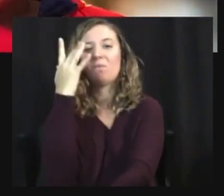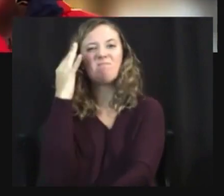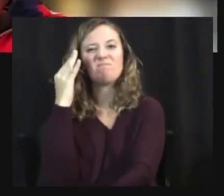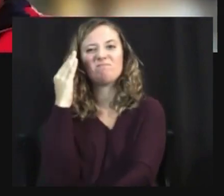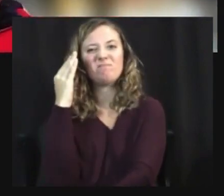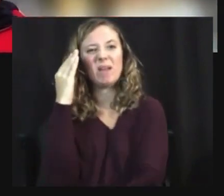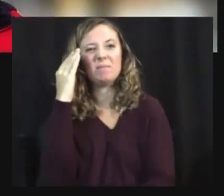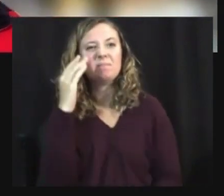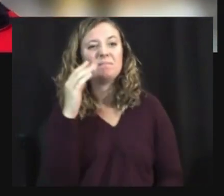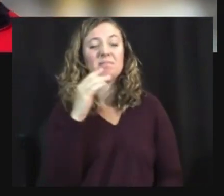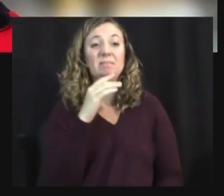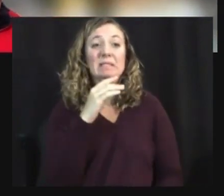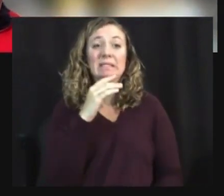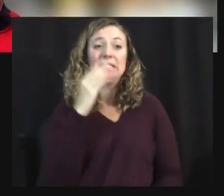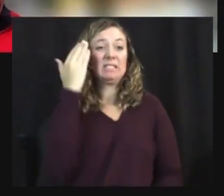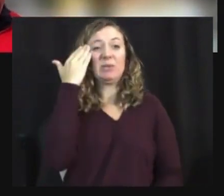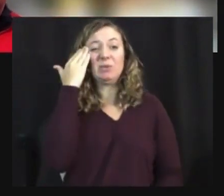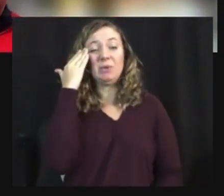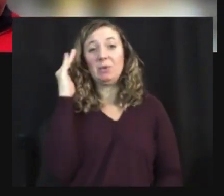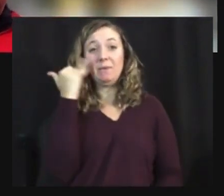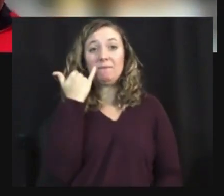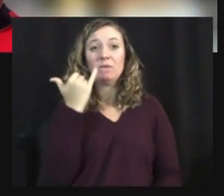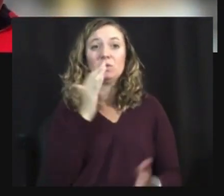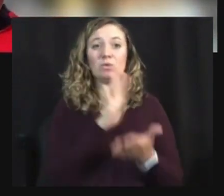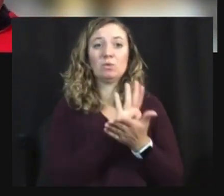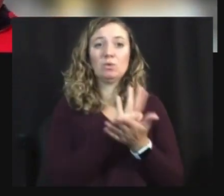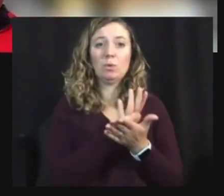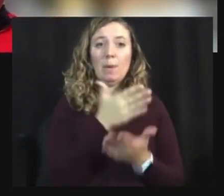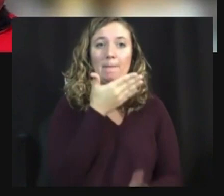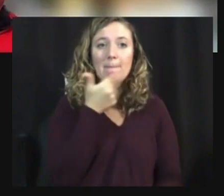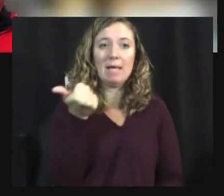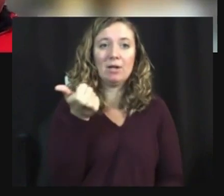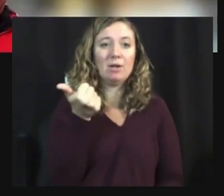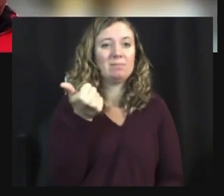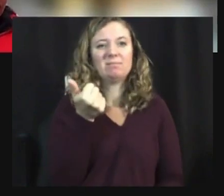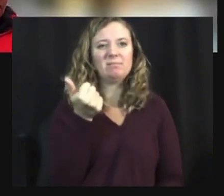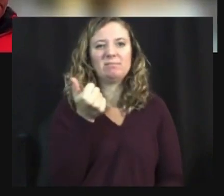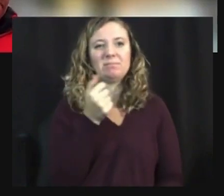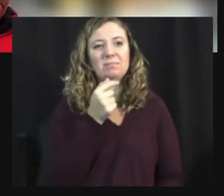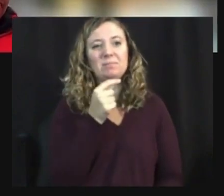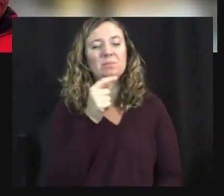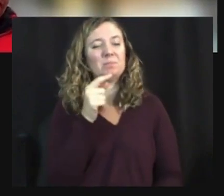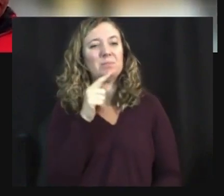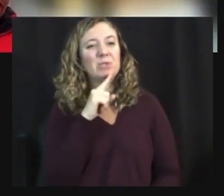They are more knowledgeable, but not implementing the sensory knowledge.